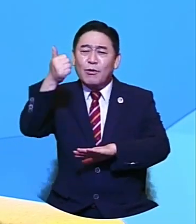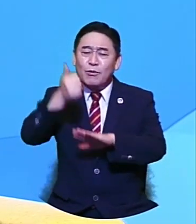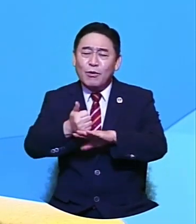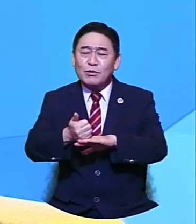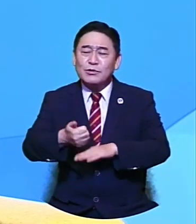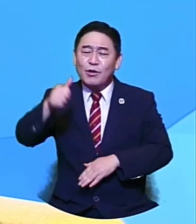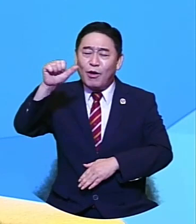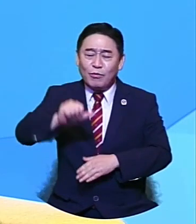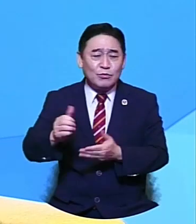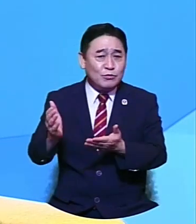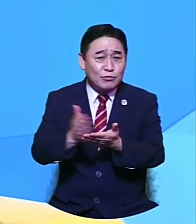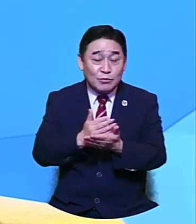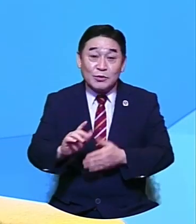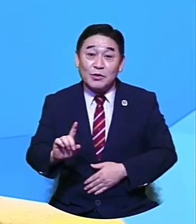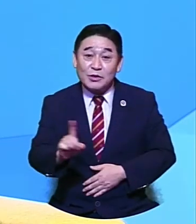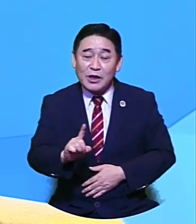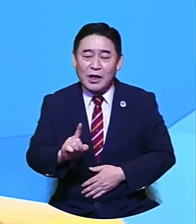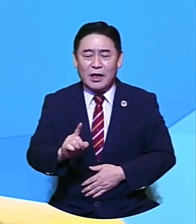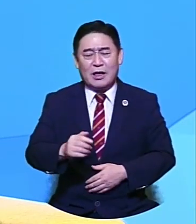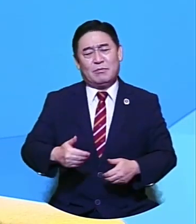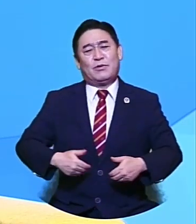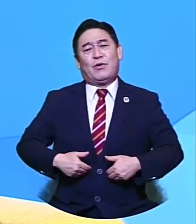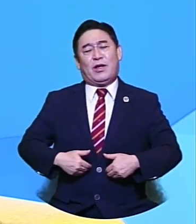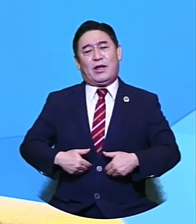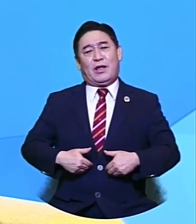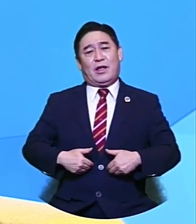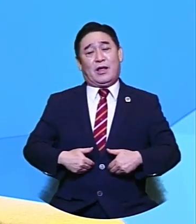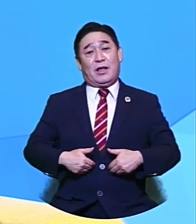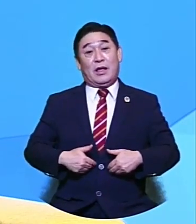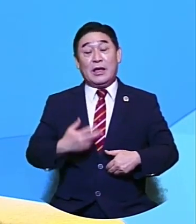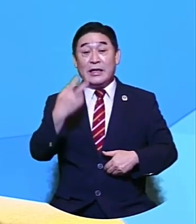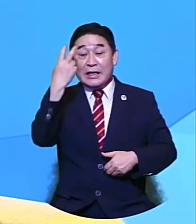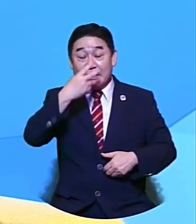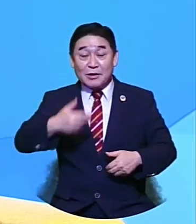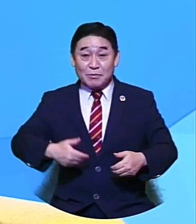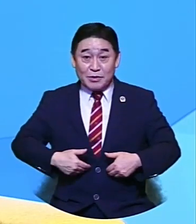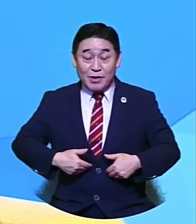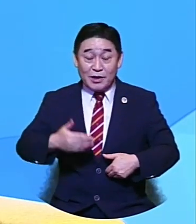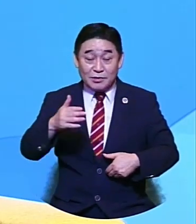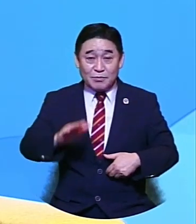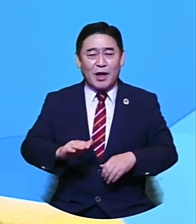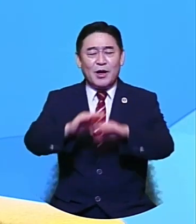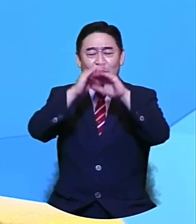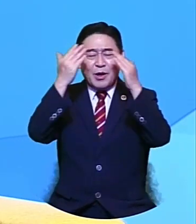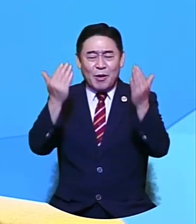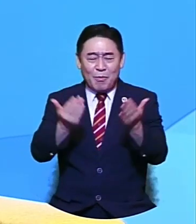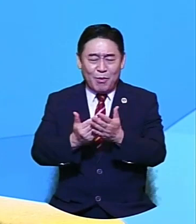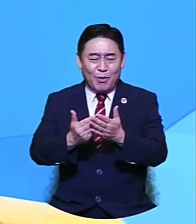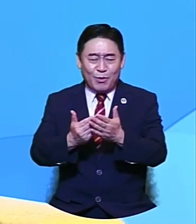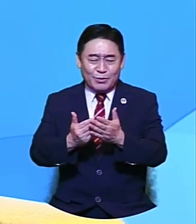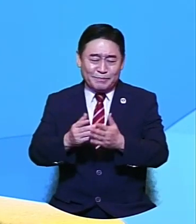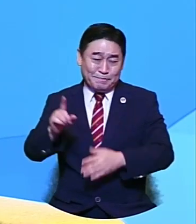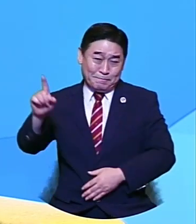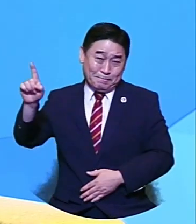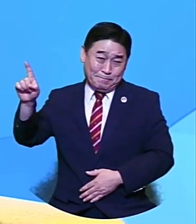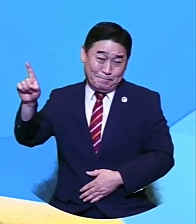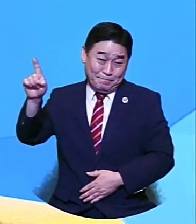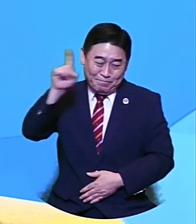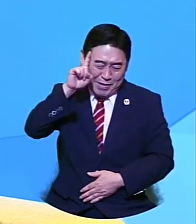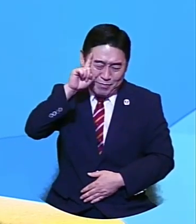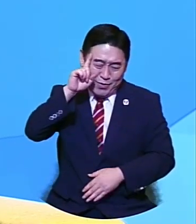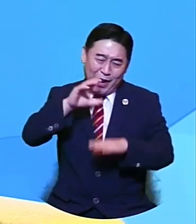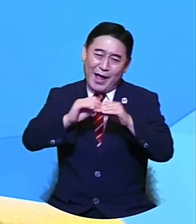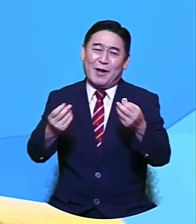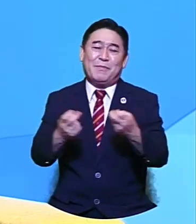not kind of a almighty kind of the methodology we have to utilize it. But still,